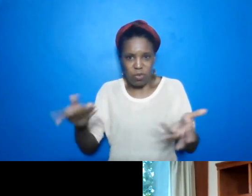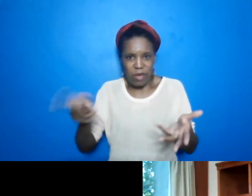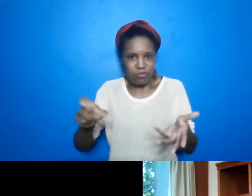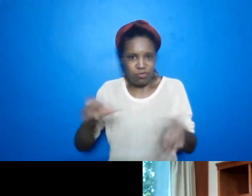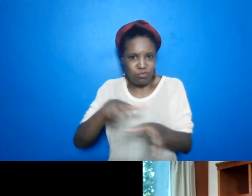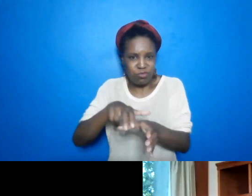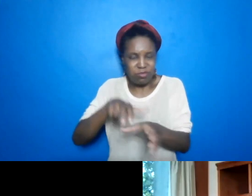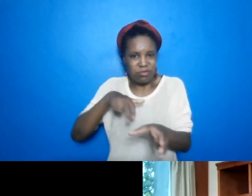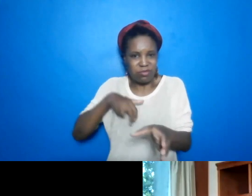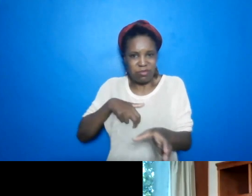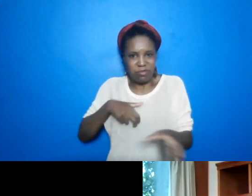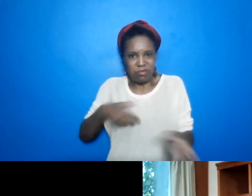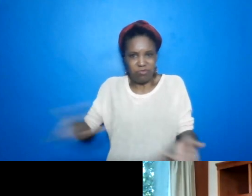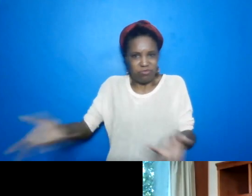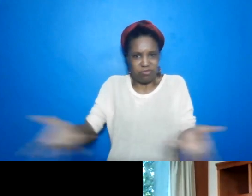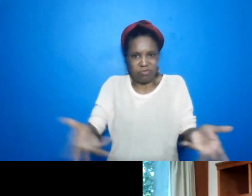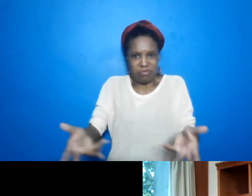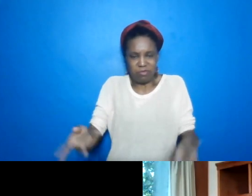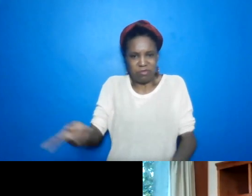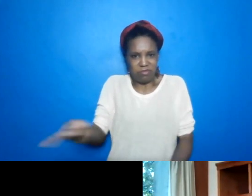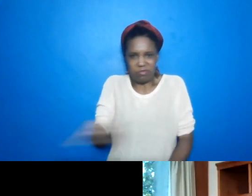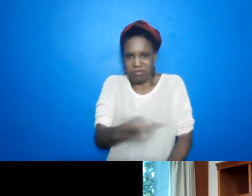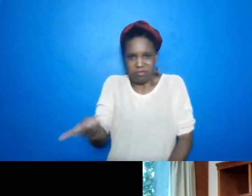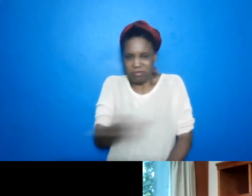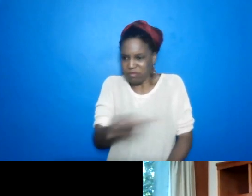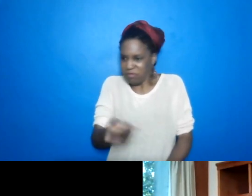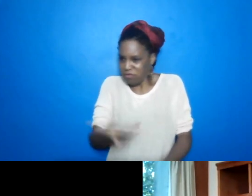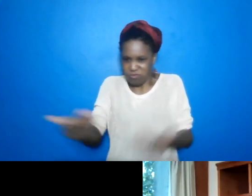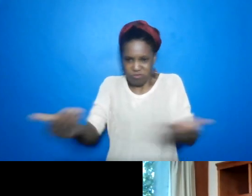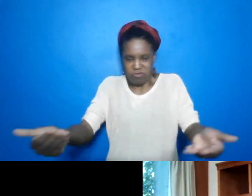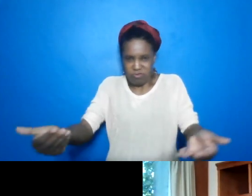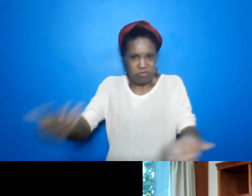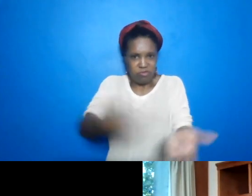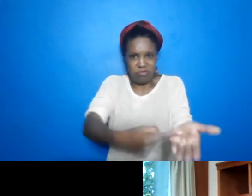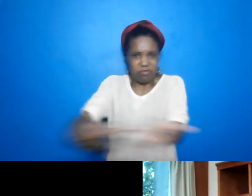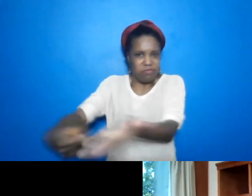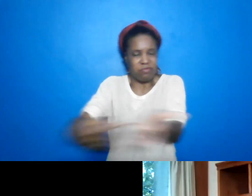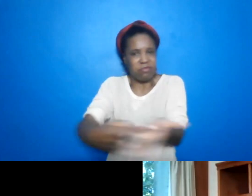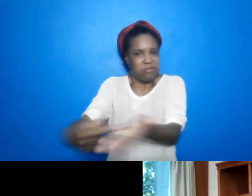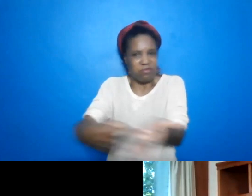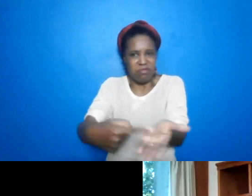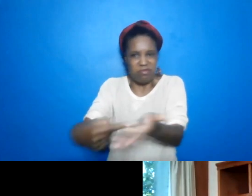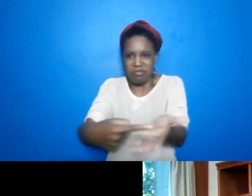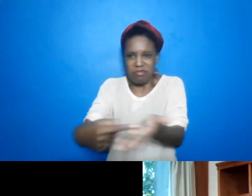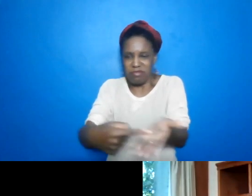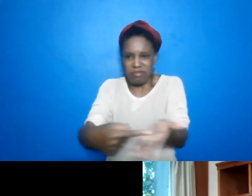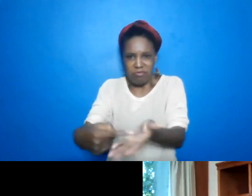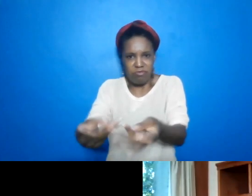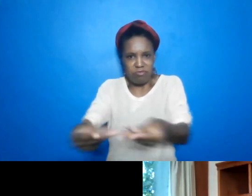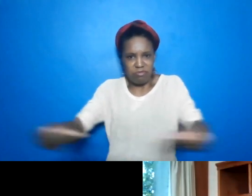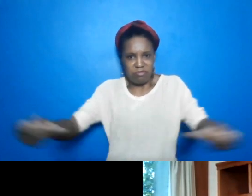folks to work through their own stuff, especially if they're going to have to work together on an